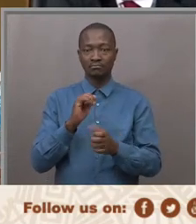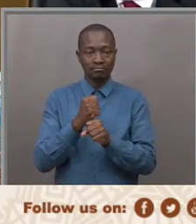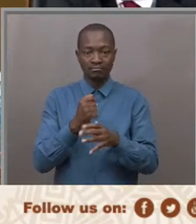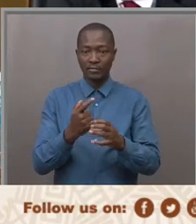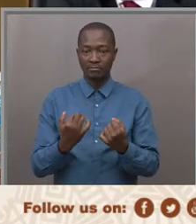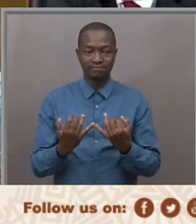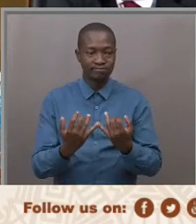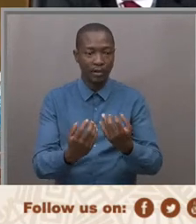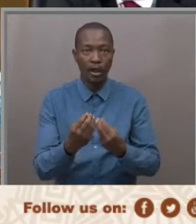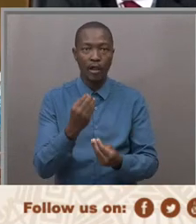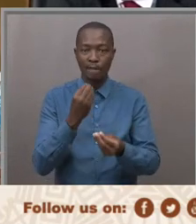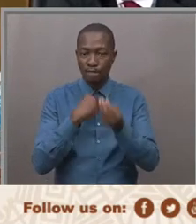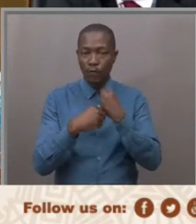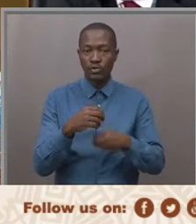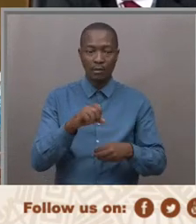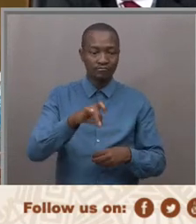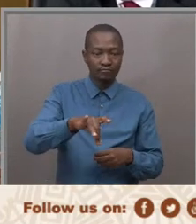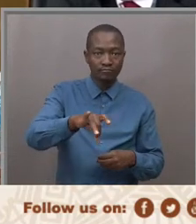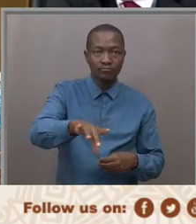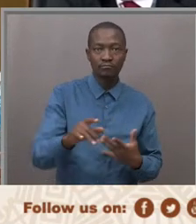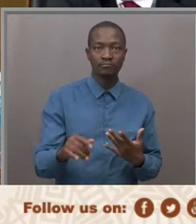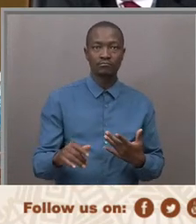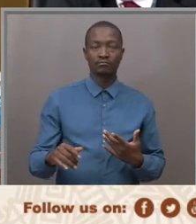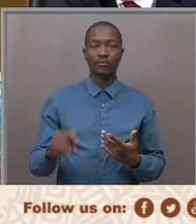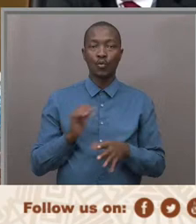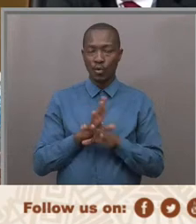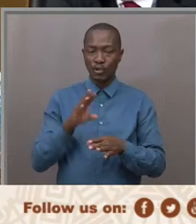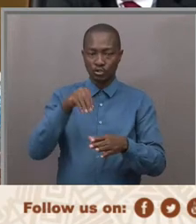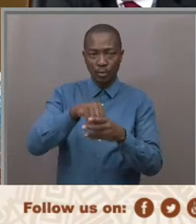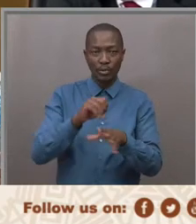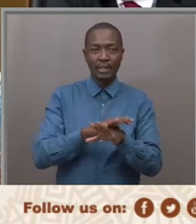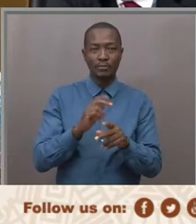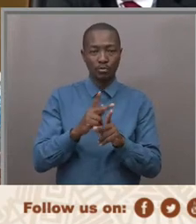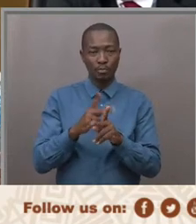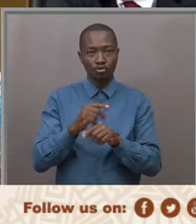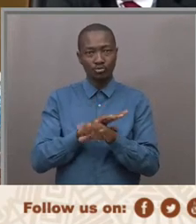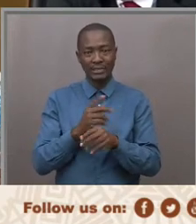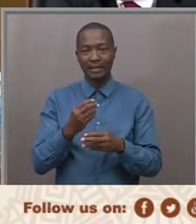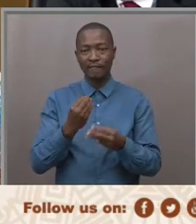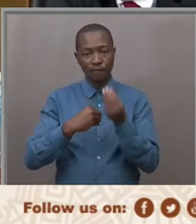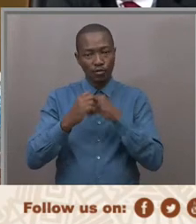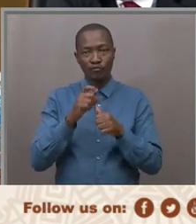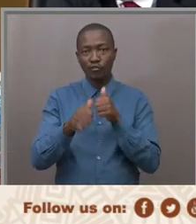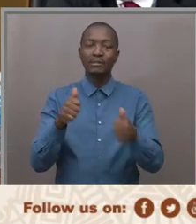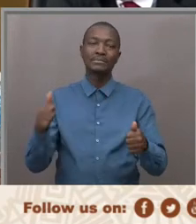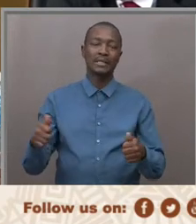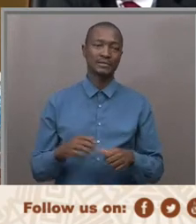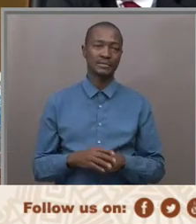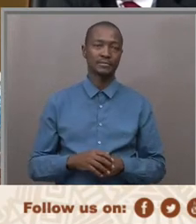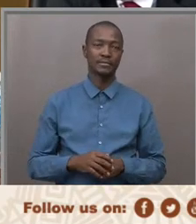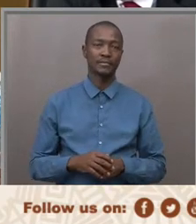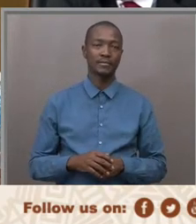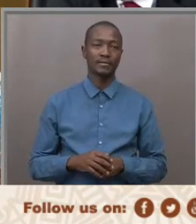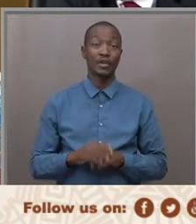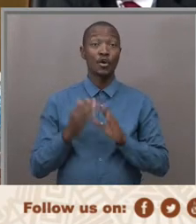don't have enough to eat, we want to draw them into producing food for themselves. Community